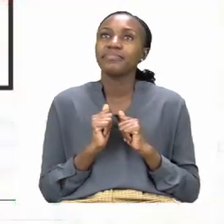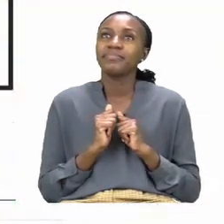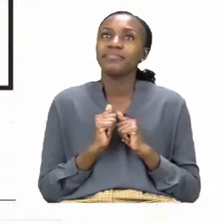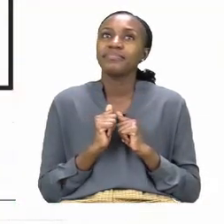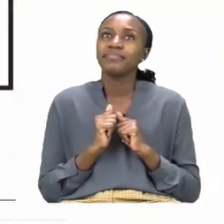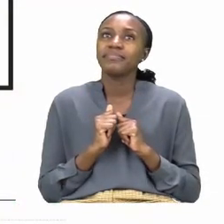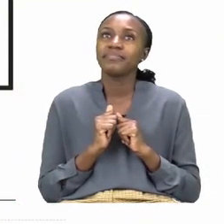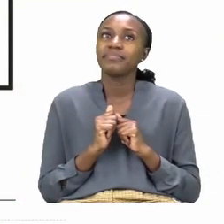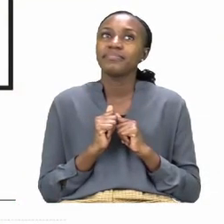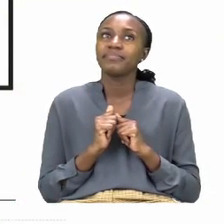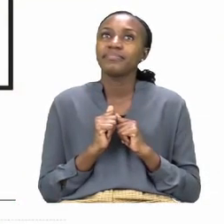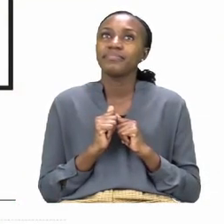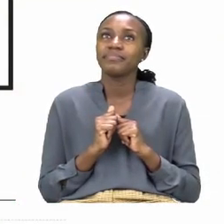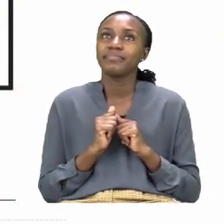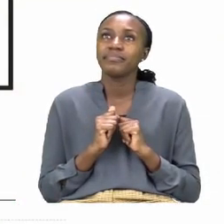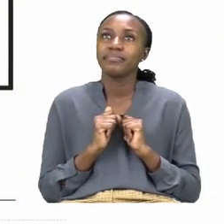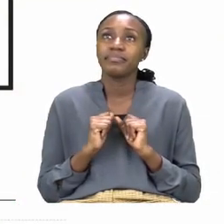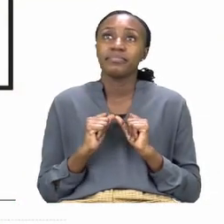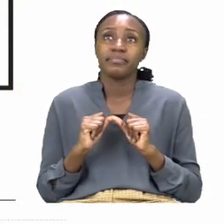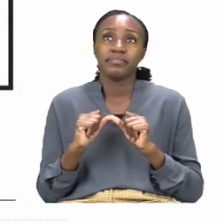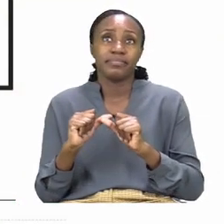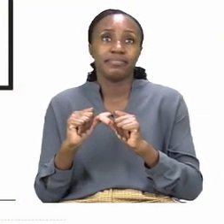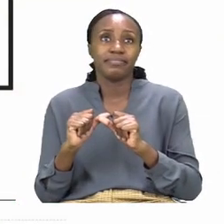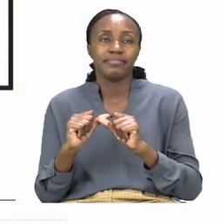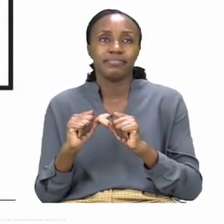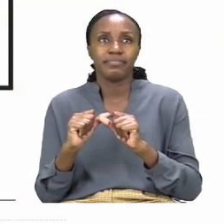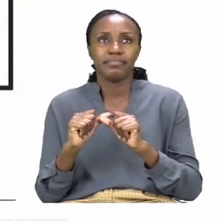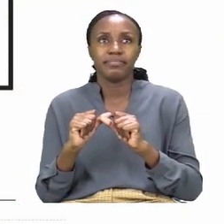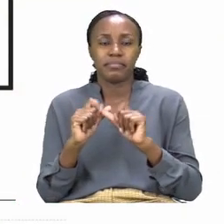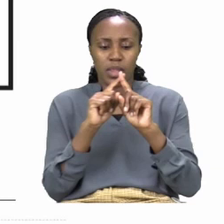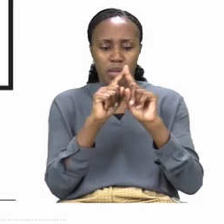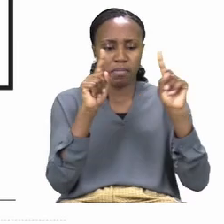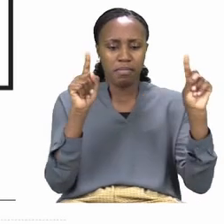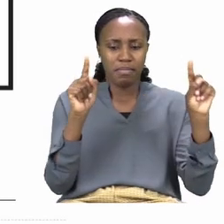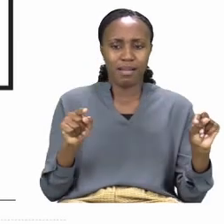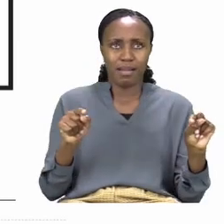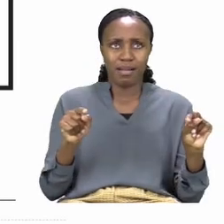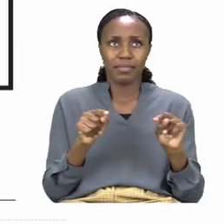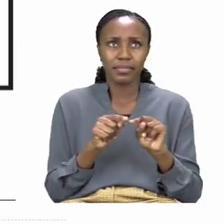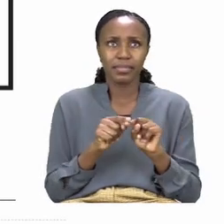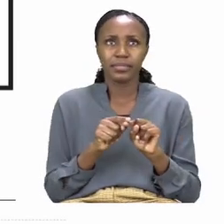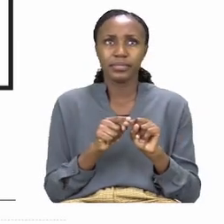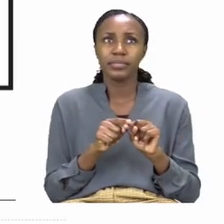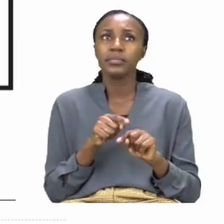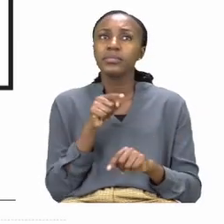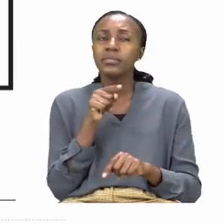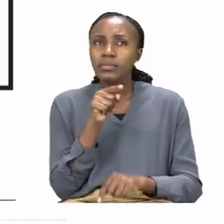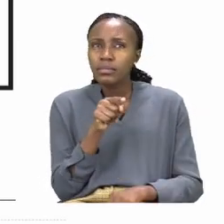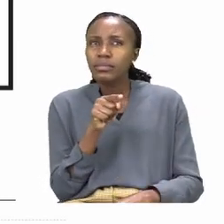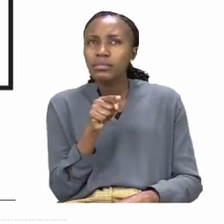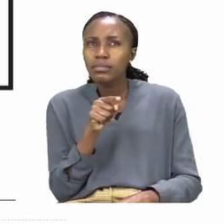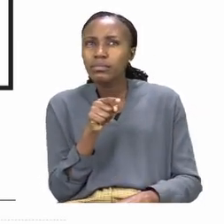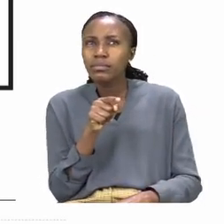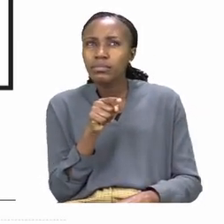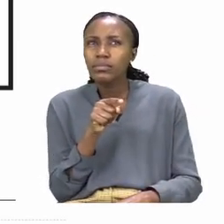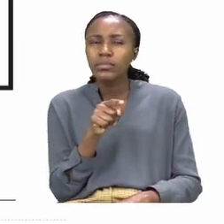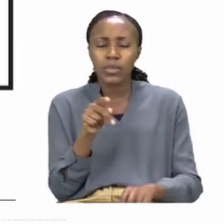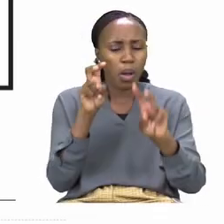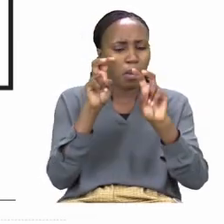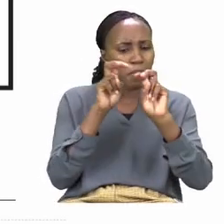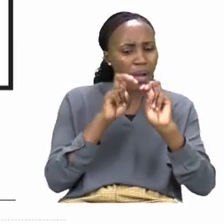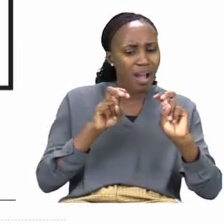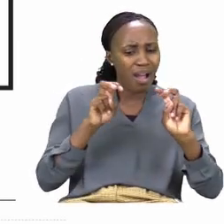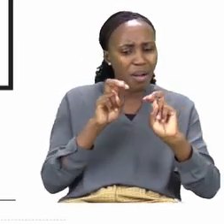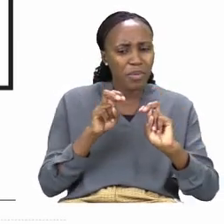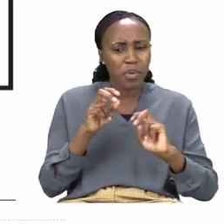this question. It says in the block that you have to find and circle the